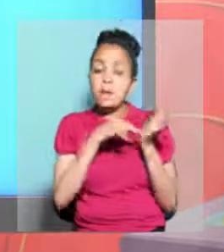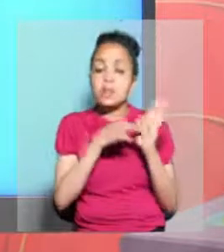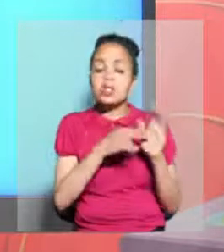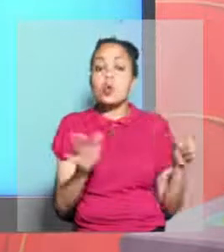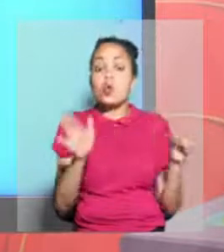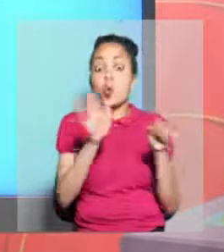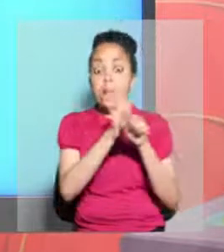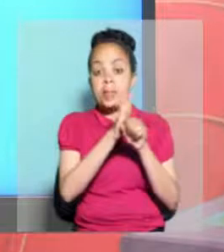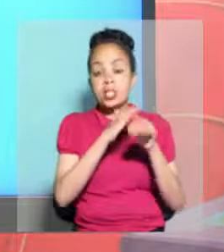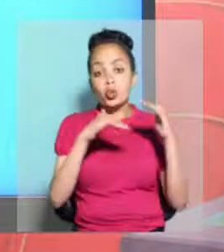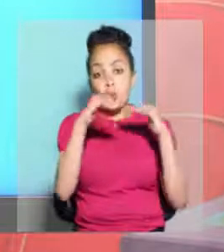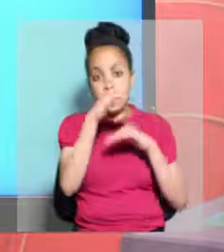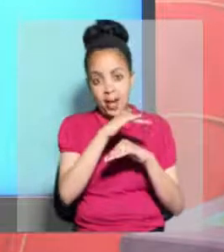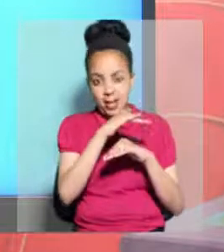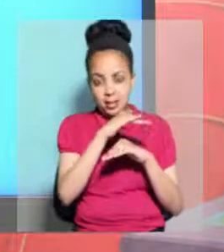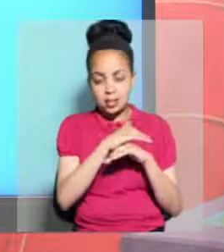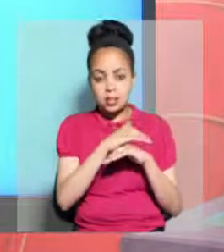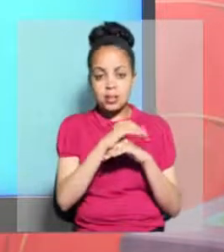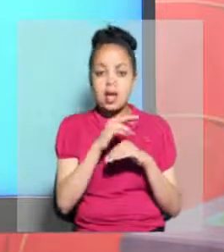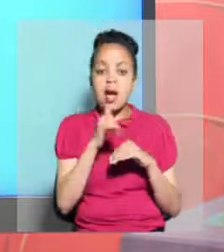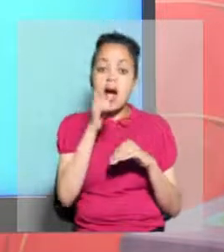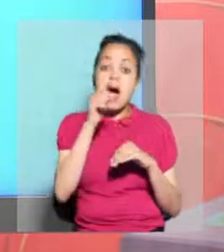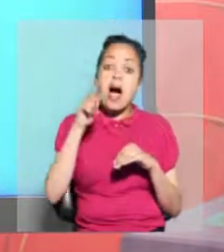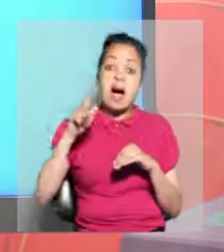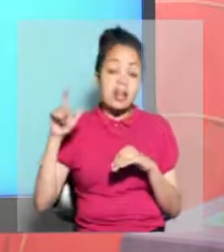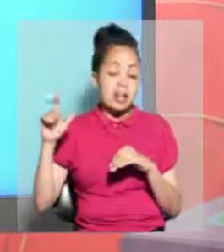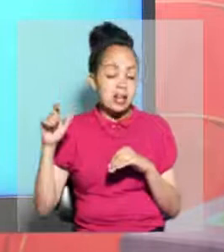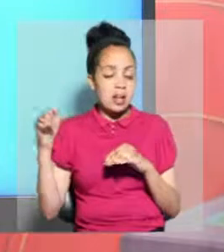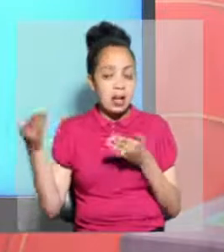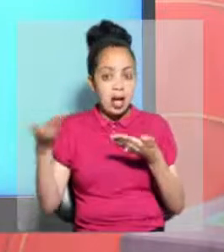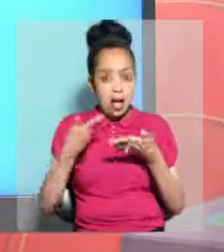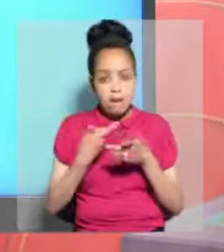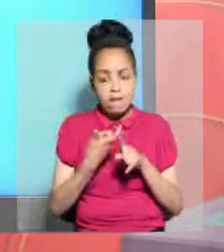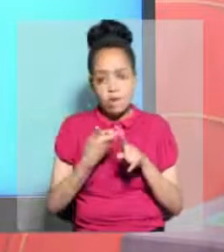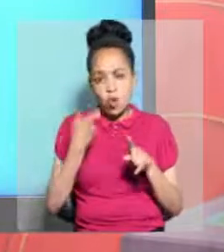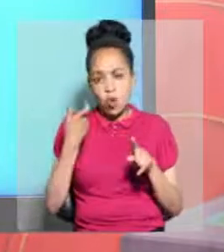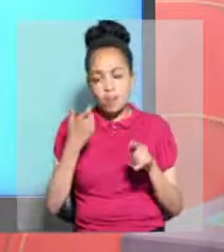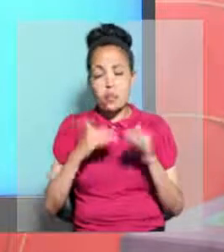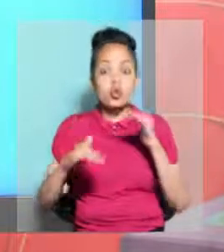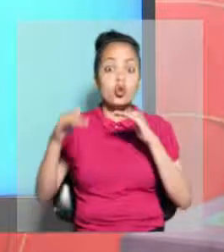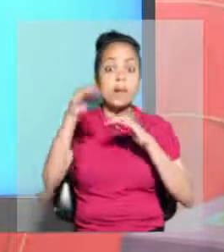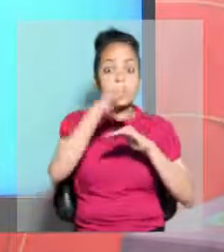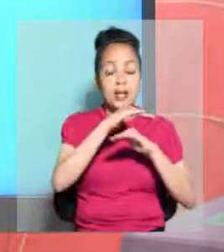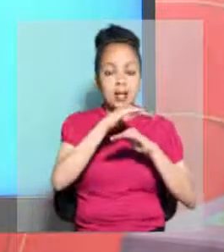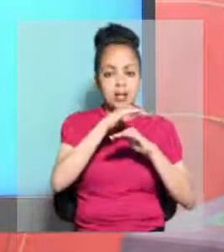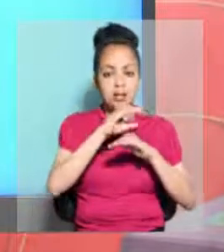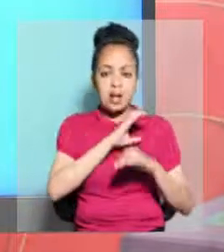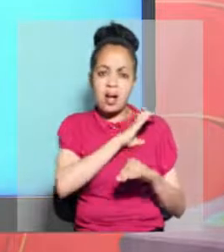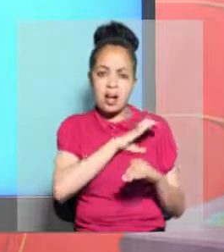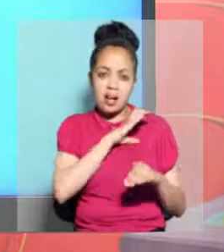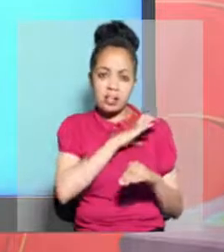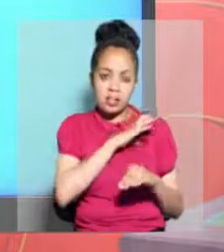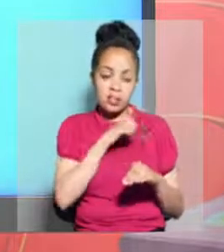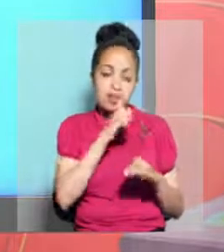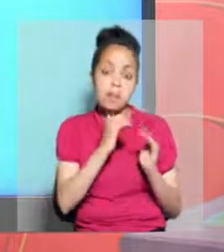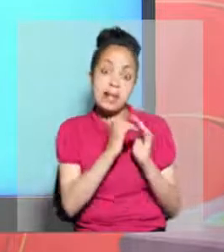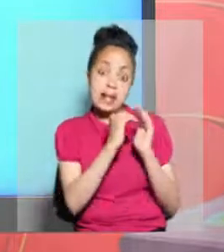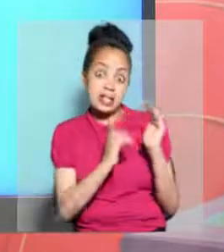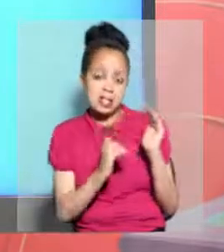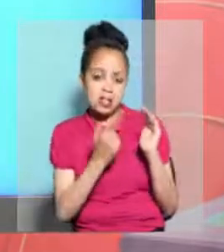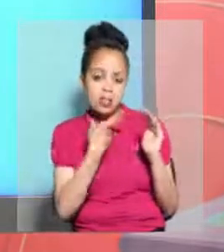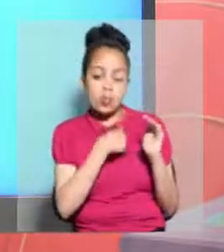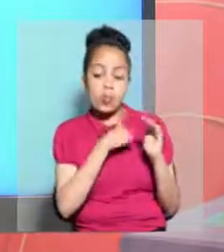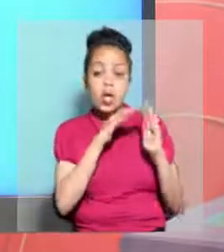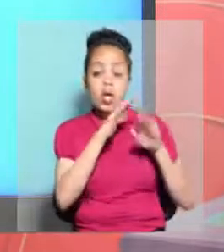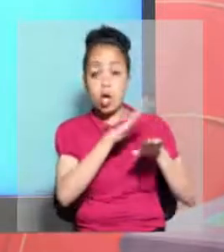complete dominance. When allele come from dominant character completely dominating allele from recessive one,